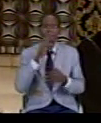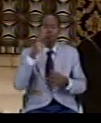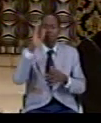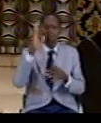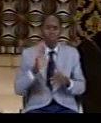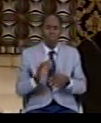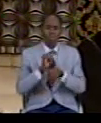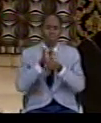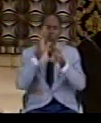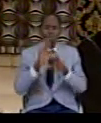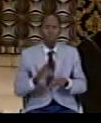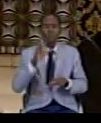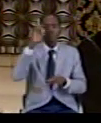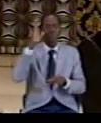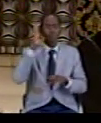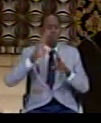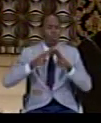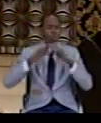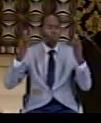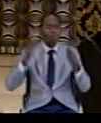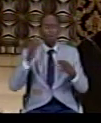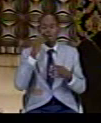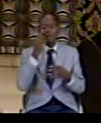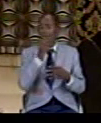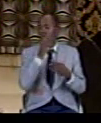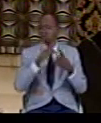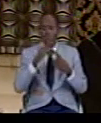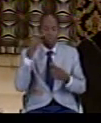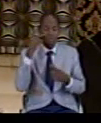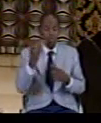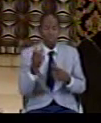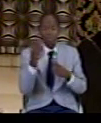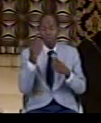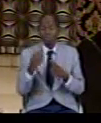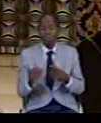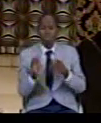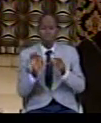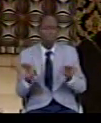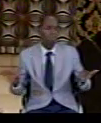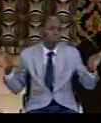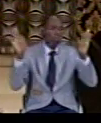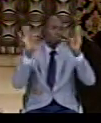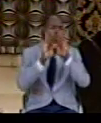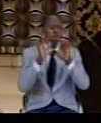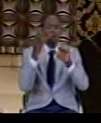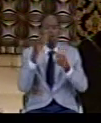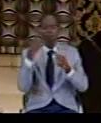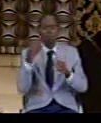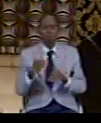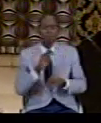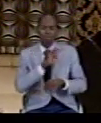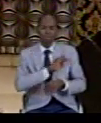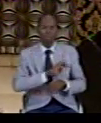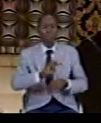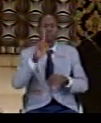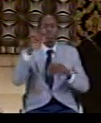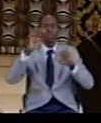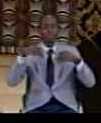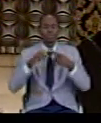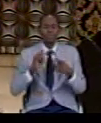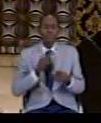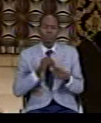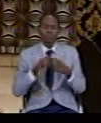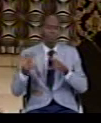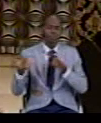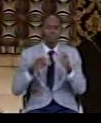pray you open our eyes to see the importance of the ministry you have given unto us, and to do it